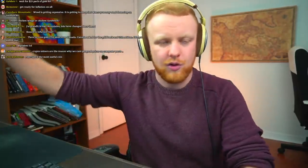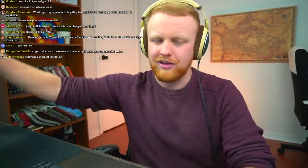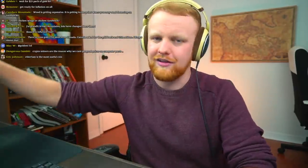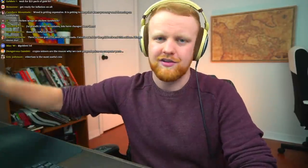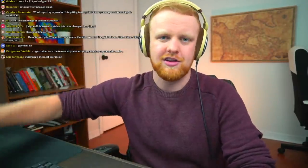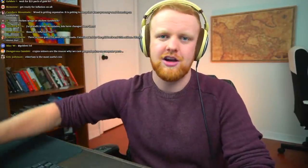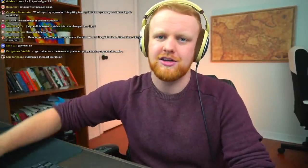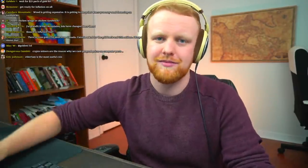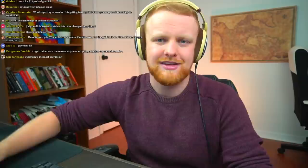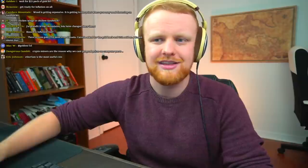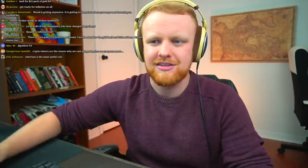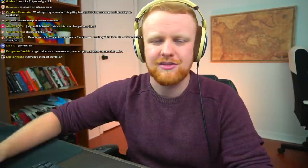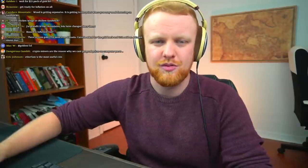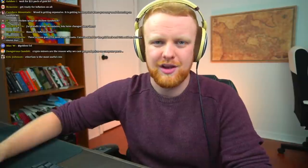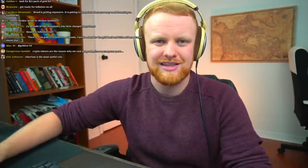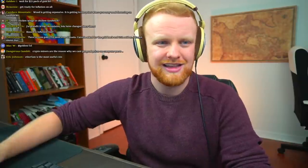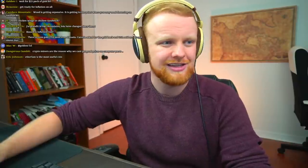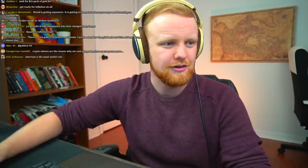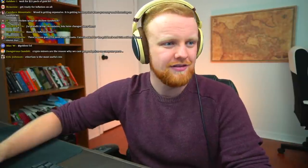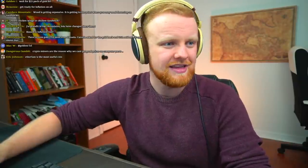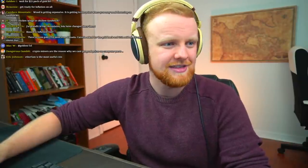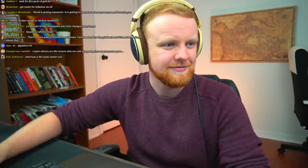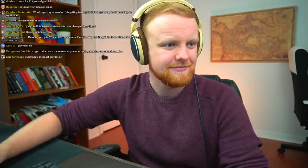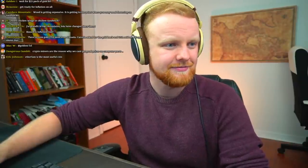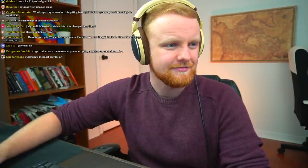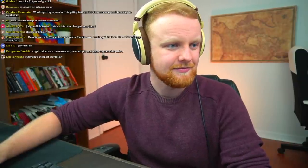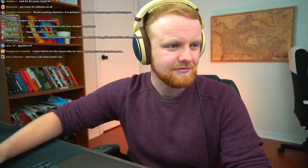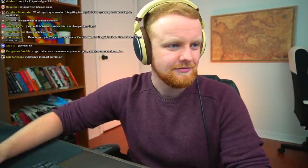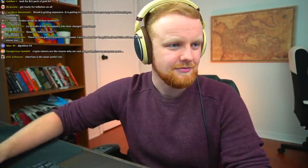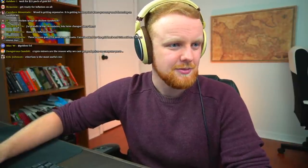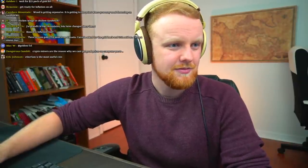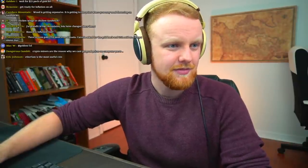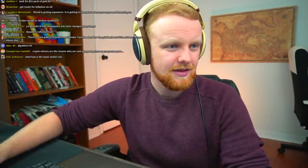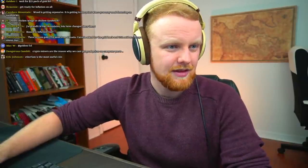really holding it for the long term. These are the ways I like to invest.